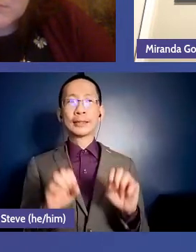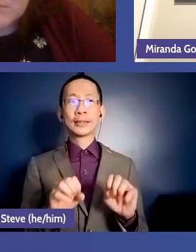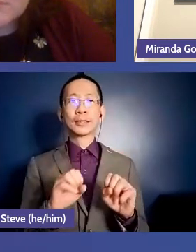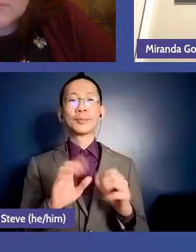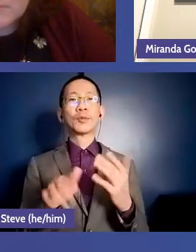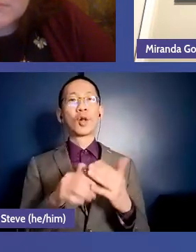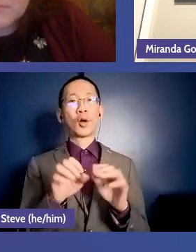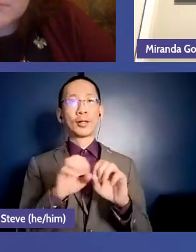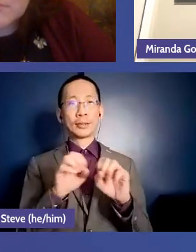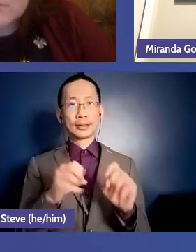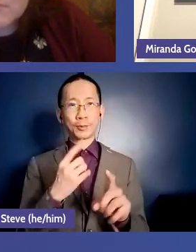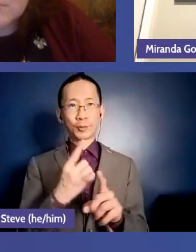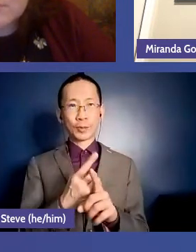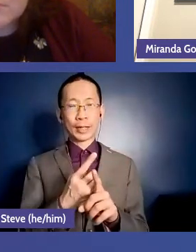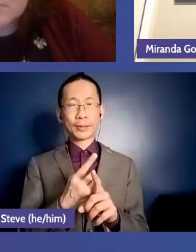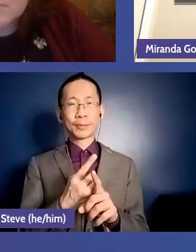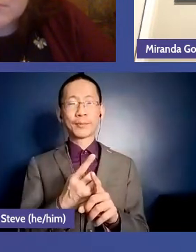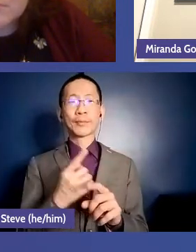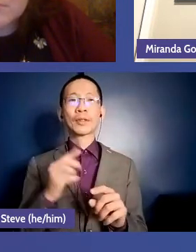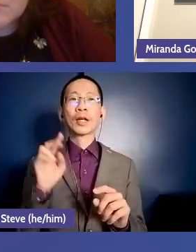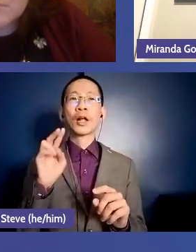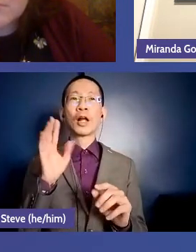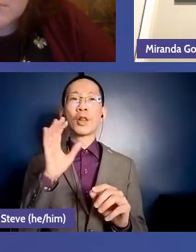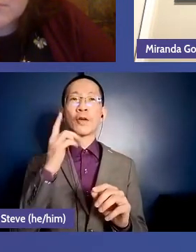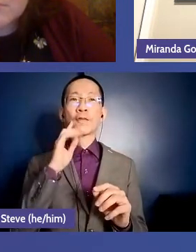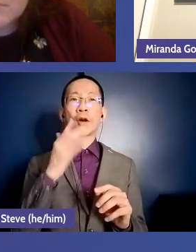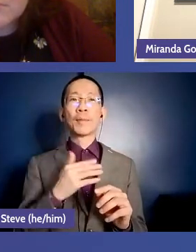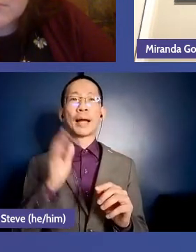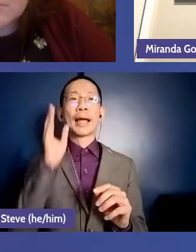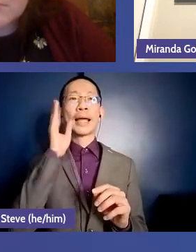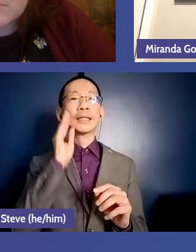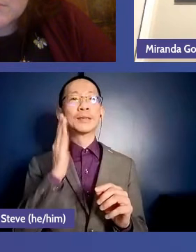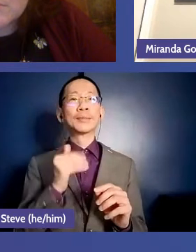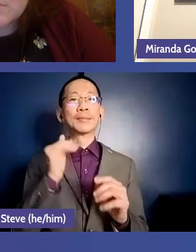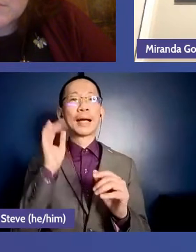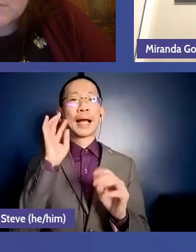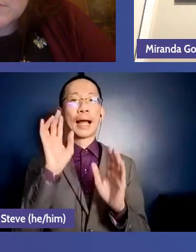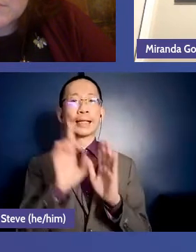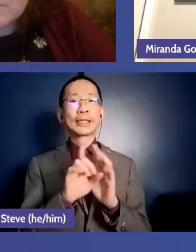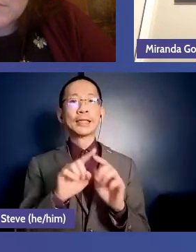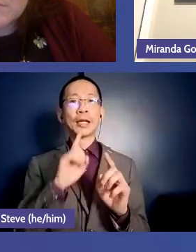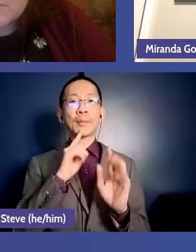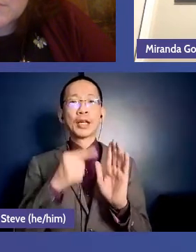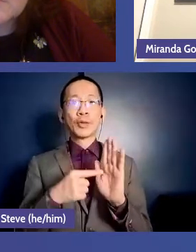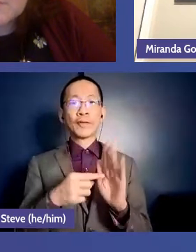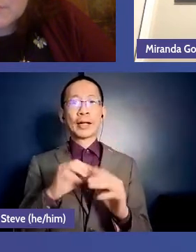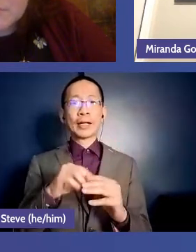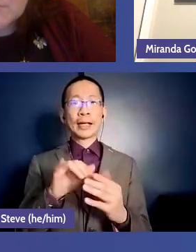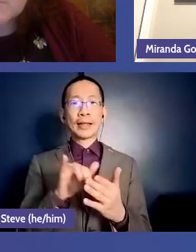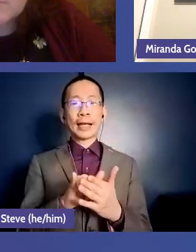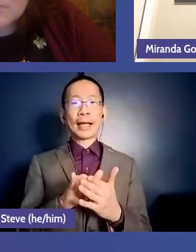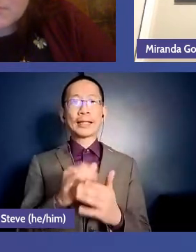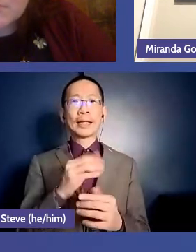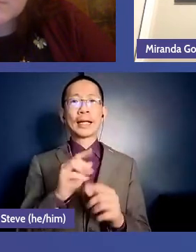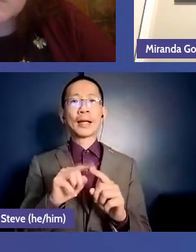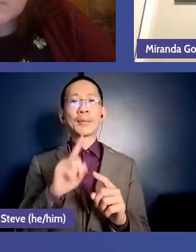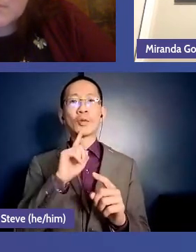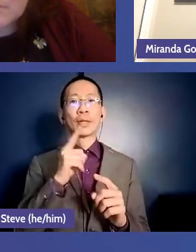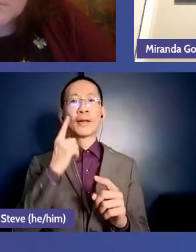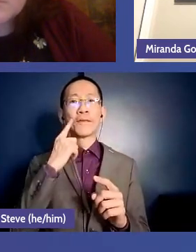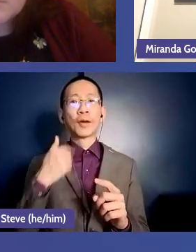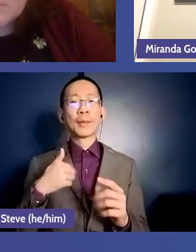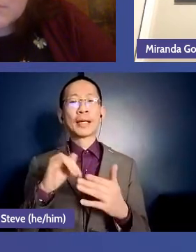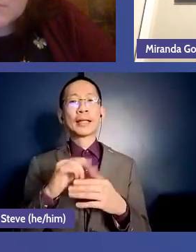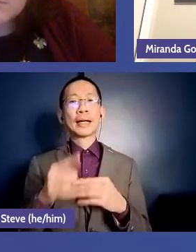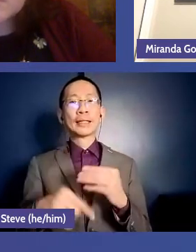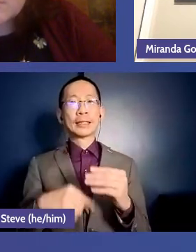systems, right? So I really do look for my experience and my identity to be reflected in that. But really for me, it is about,